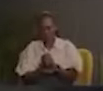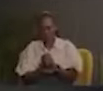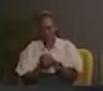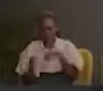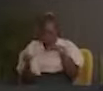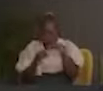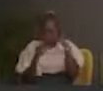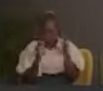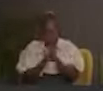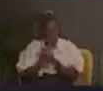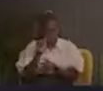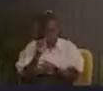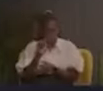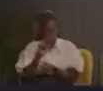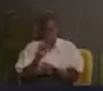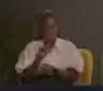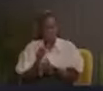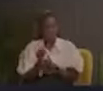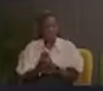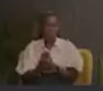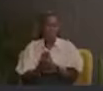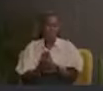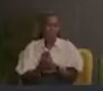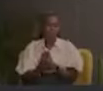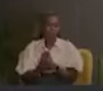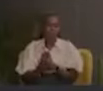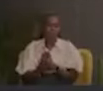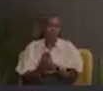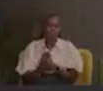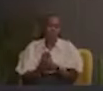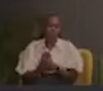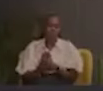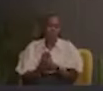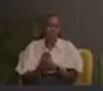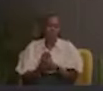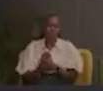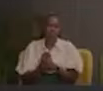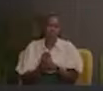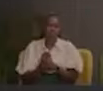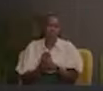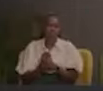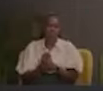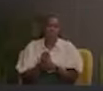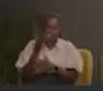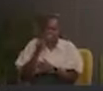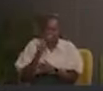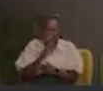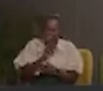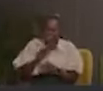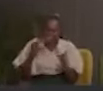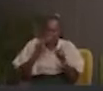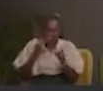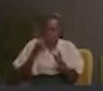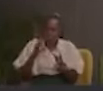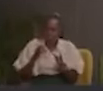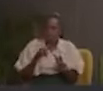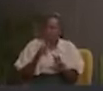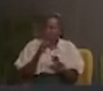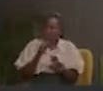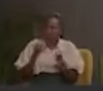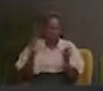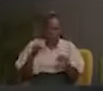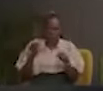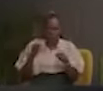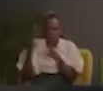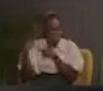You believe what I'm saying? Yes. So there is a level of irresponsibility that God wants to